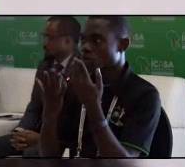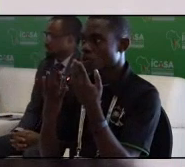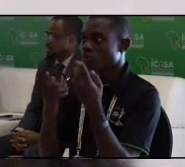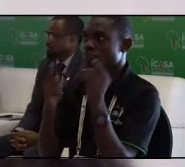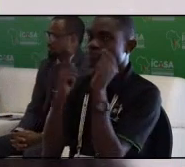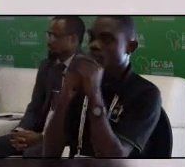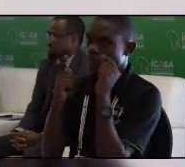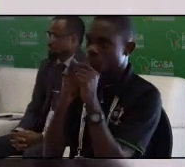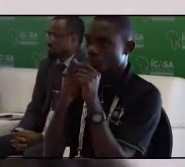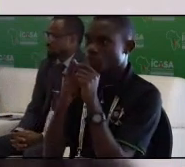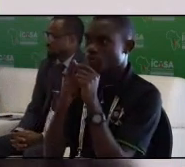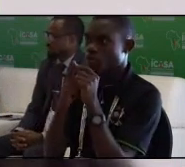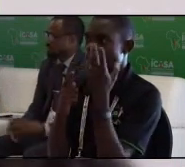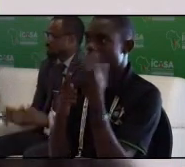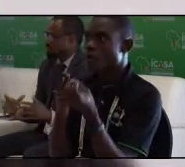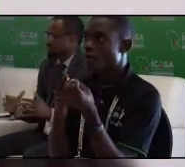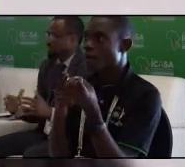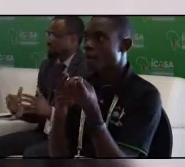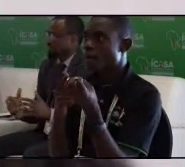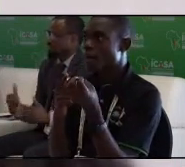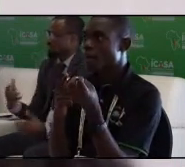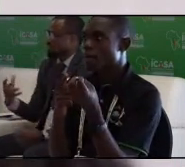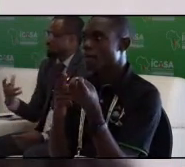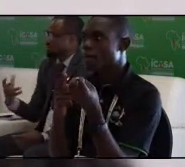blood-based testing. In planning, we consider